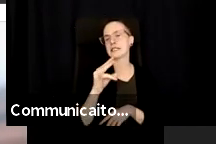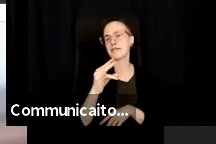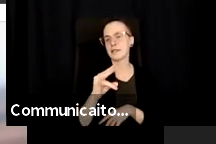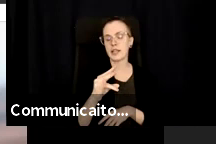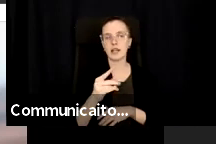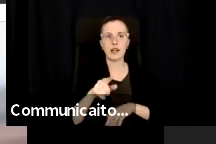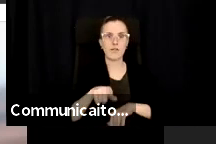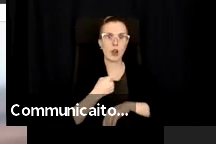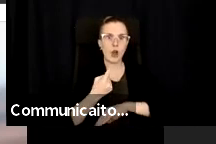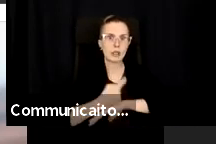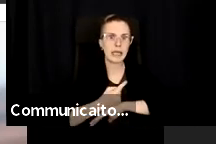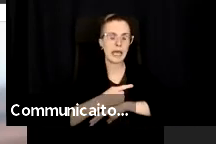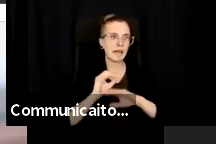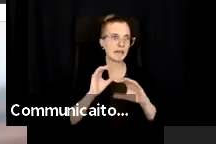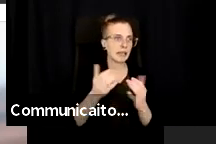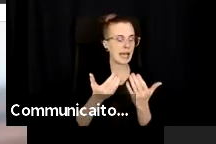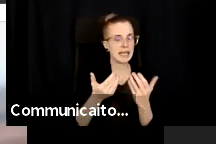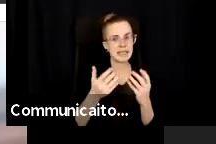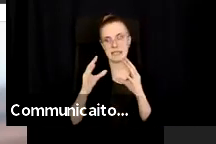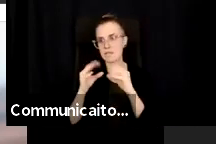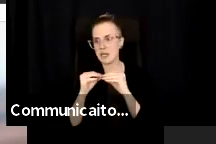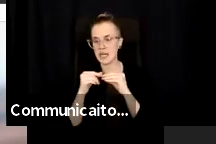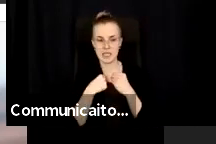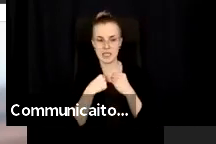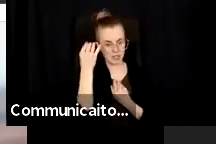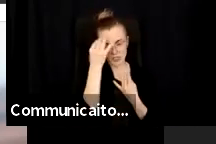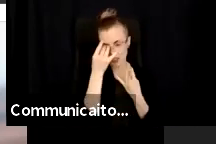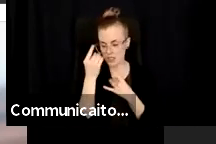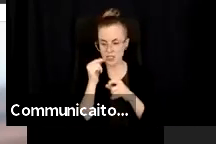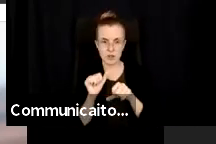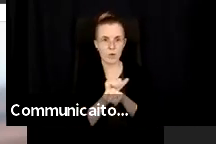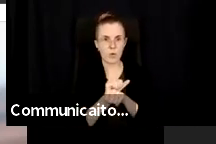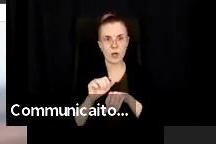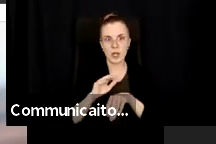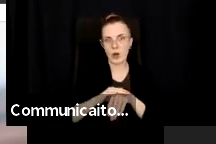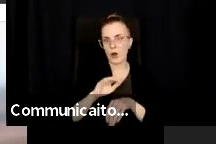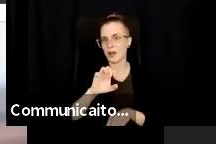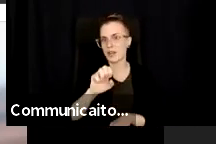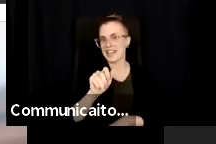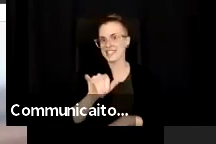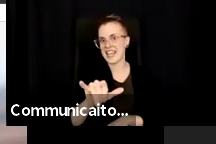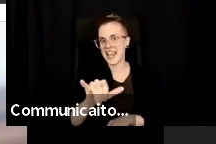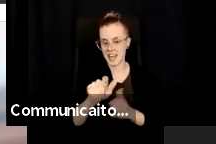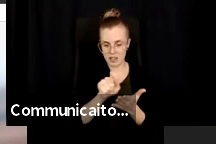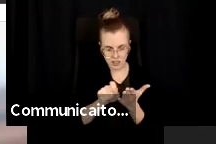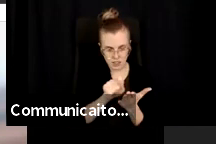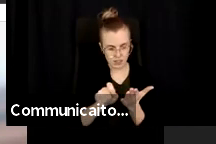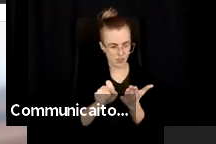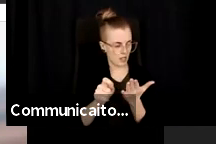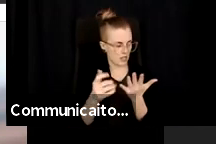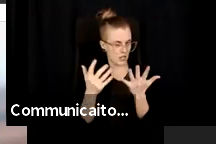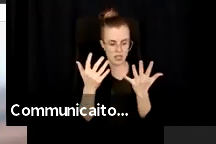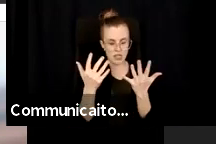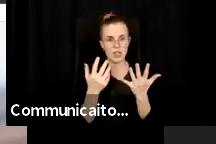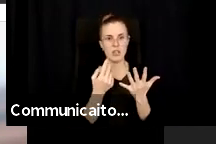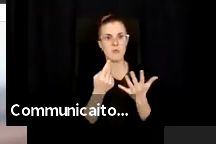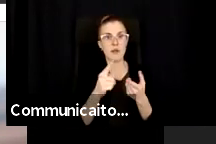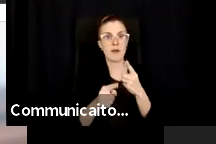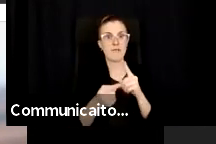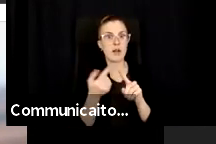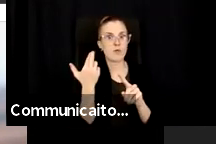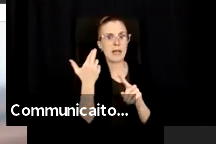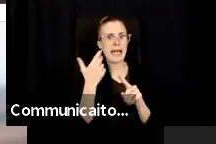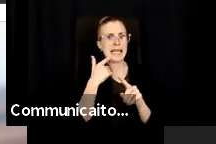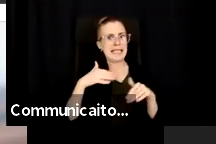I'm frantically working on a midterm essay. My friend and I realize it's super late, so we pack up